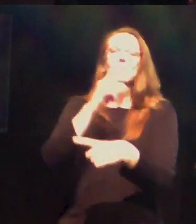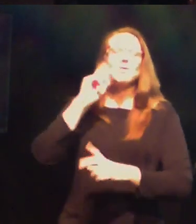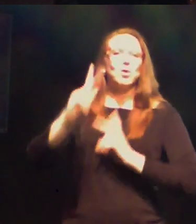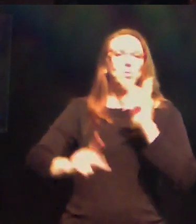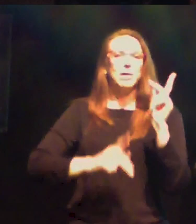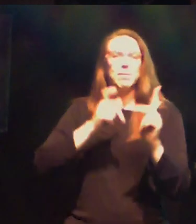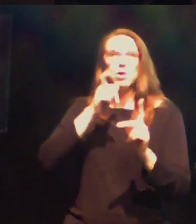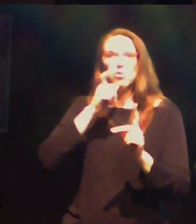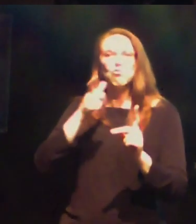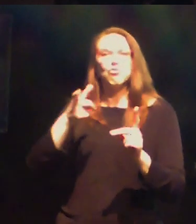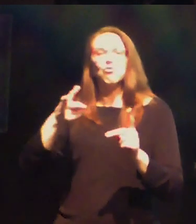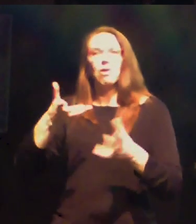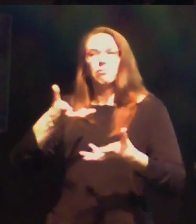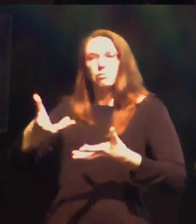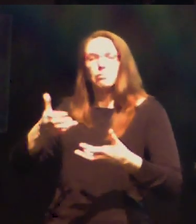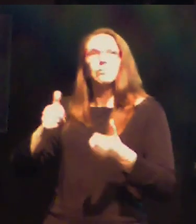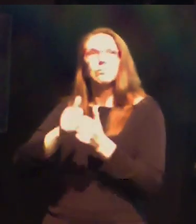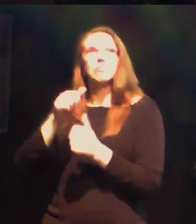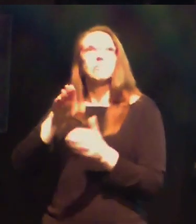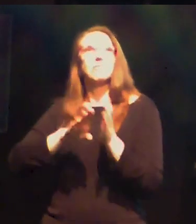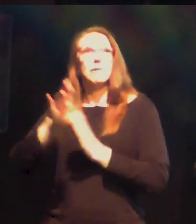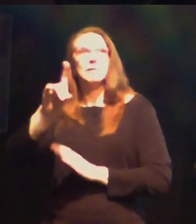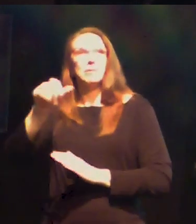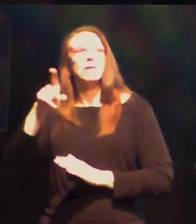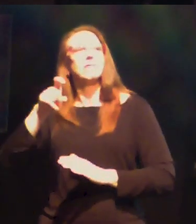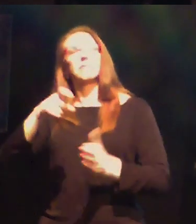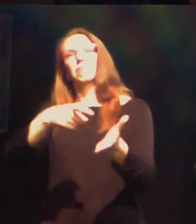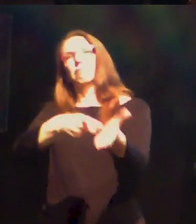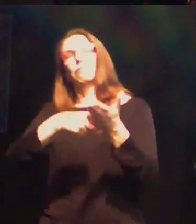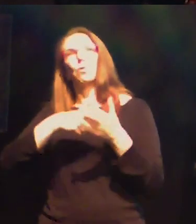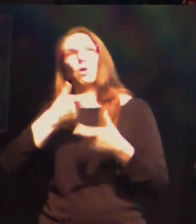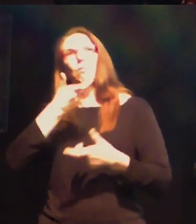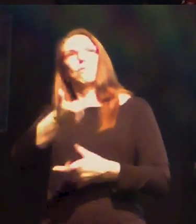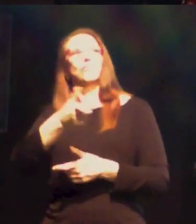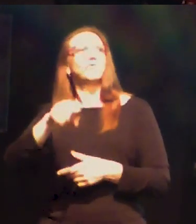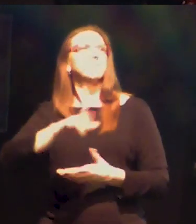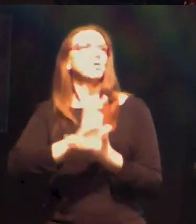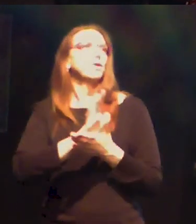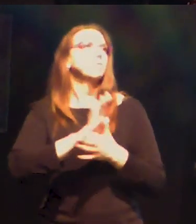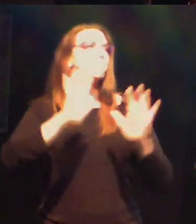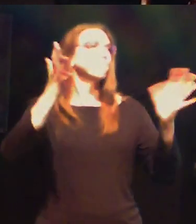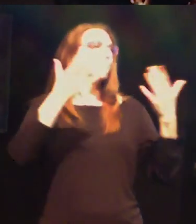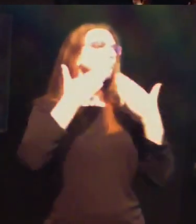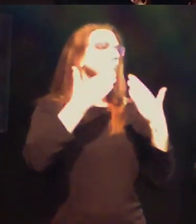dealing with developmentally disabled should look at. So thank you so much.